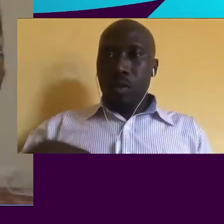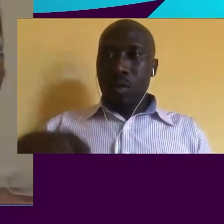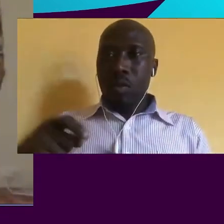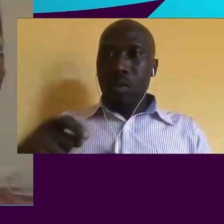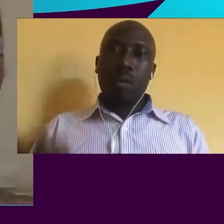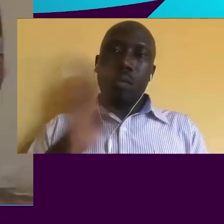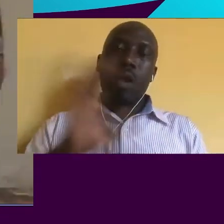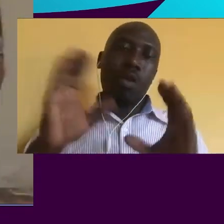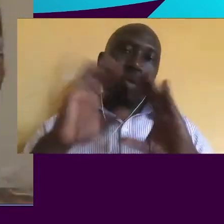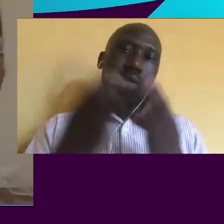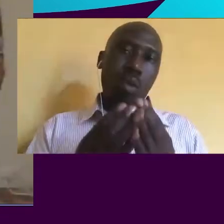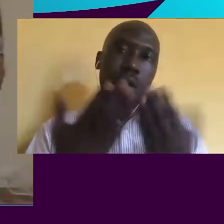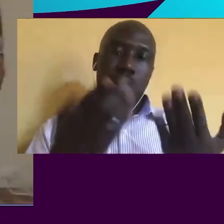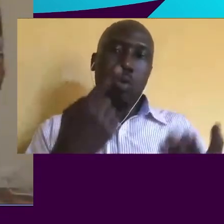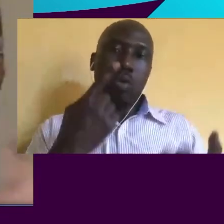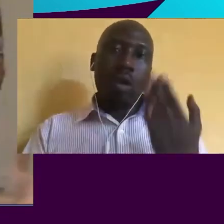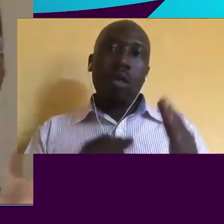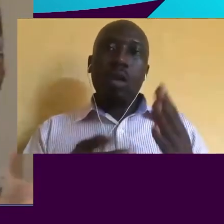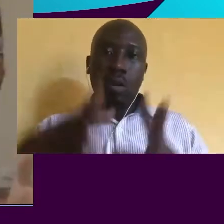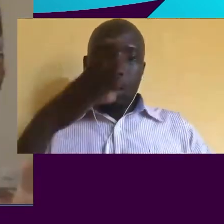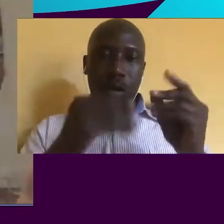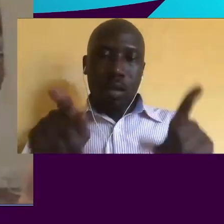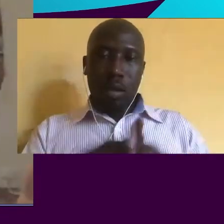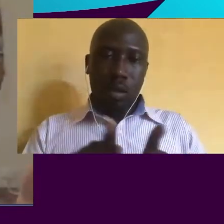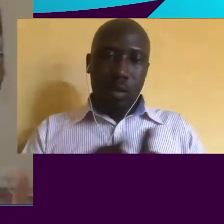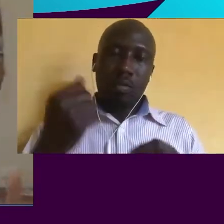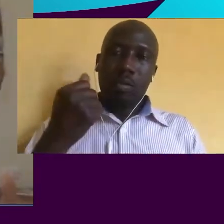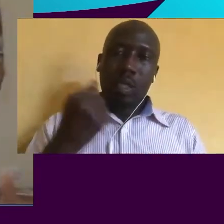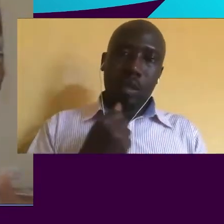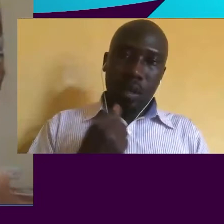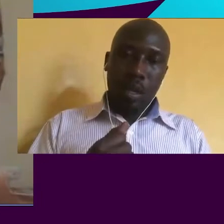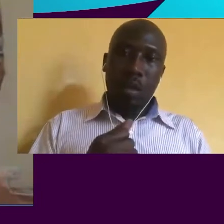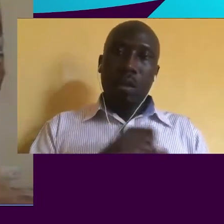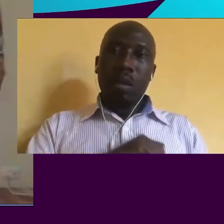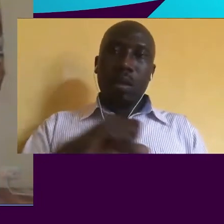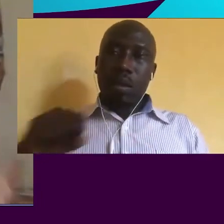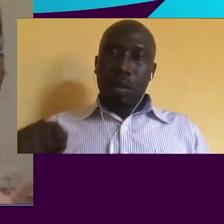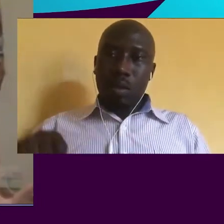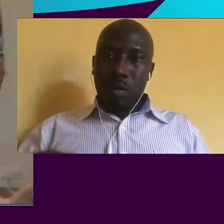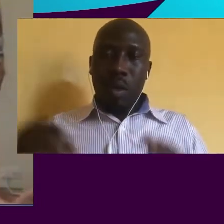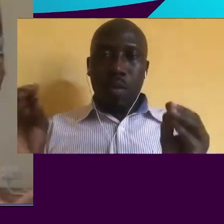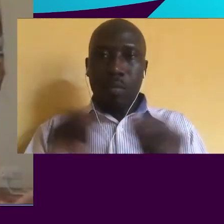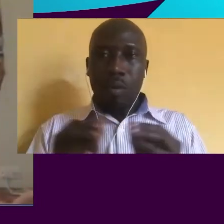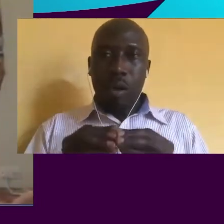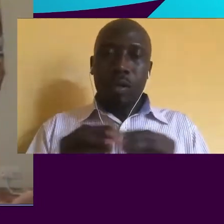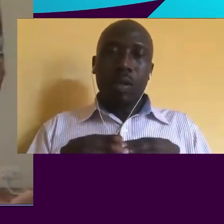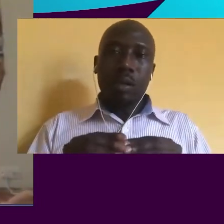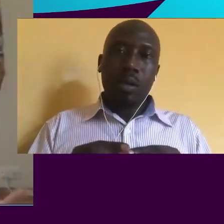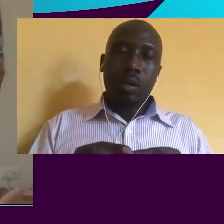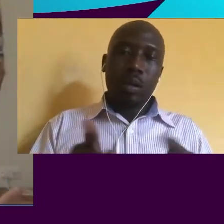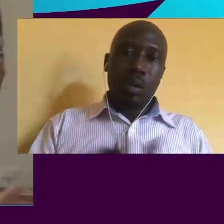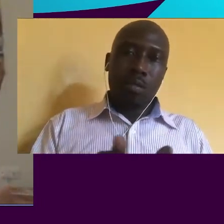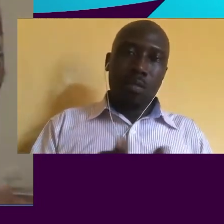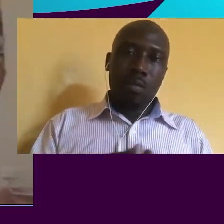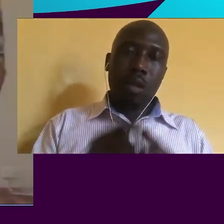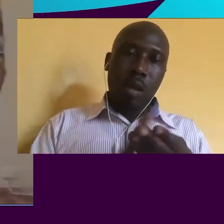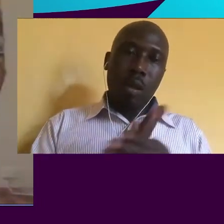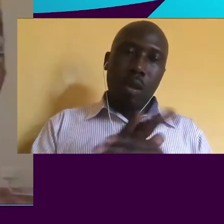they've learned, work with girls, work with some boys too, I'm sure, and implement these things.